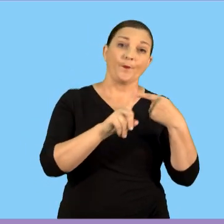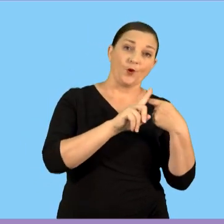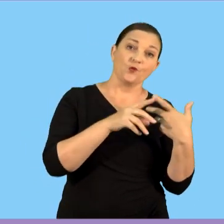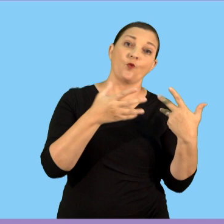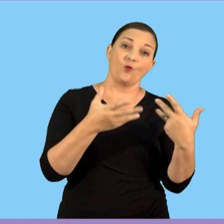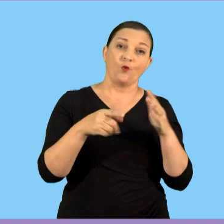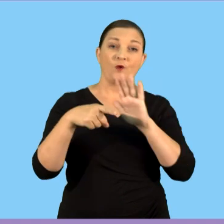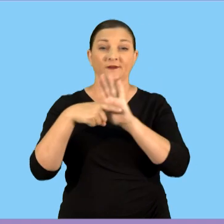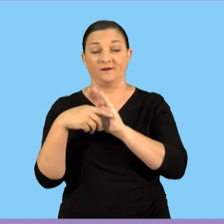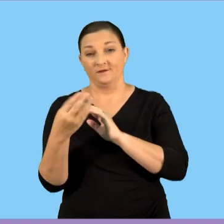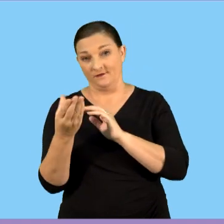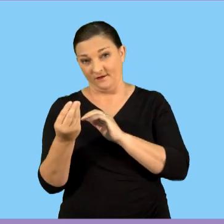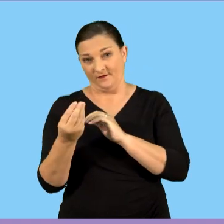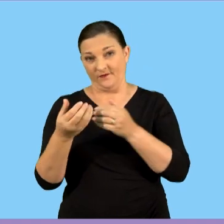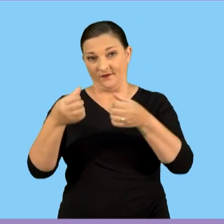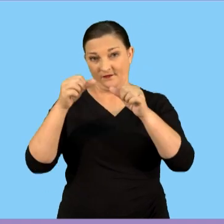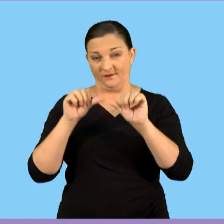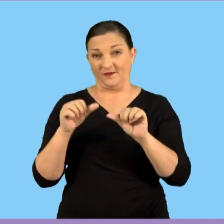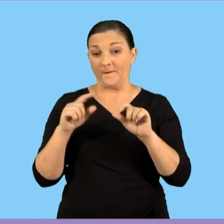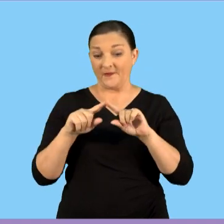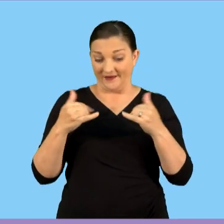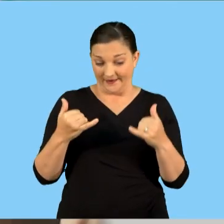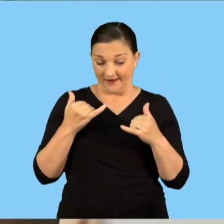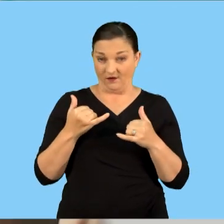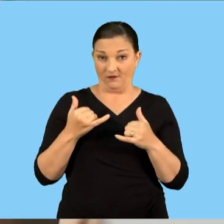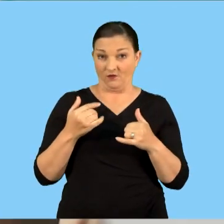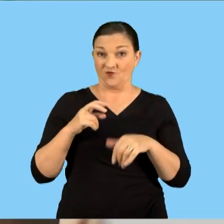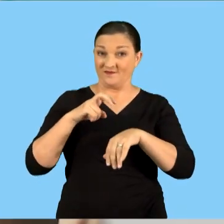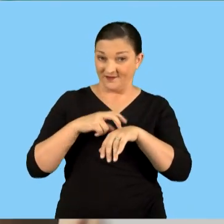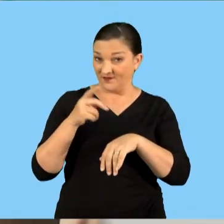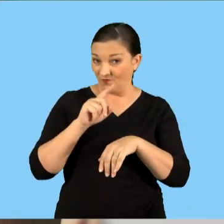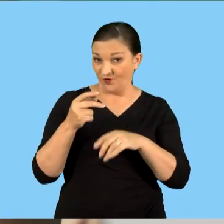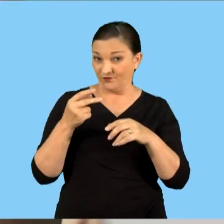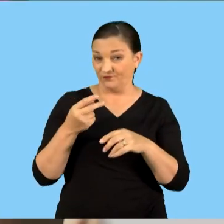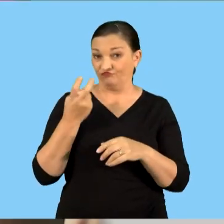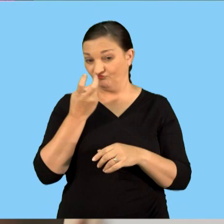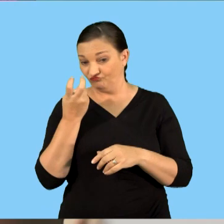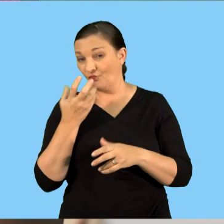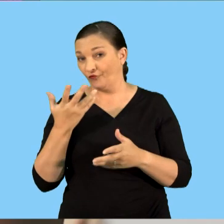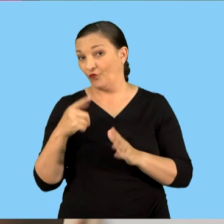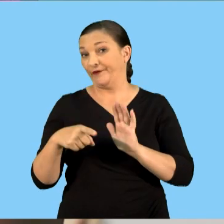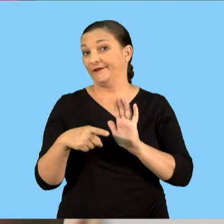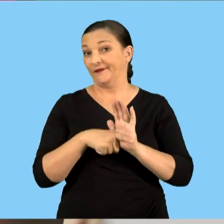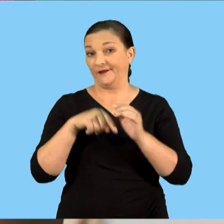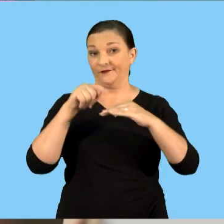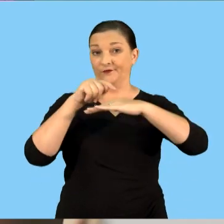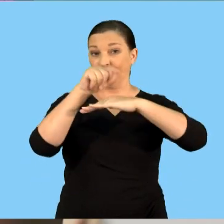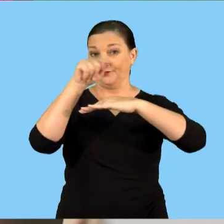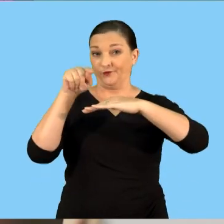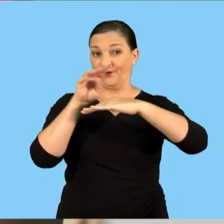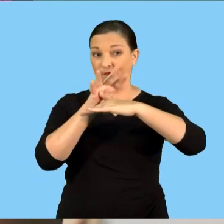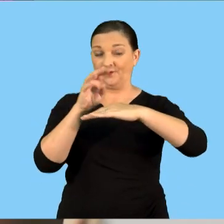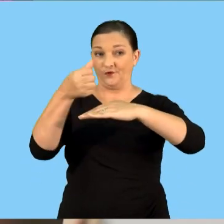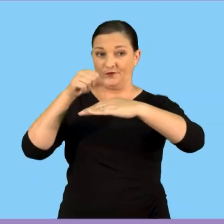a negative number. So now we've been asked here for the negative square root of 4. And the negative square root of